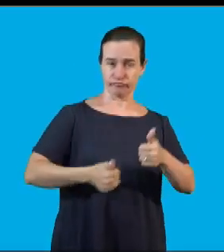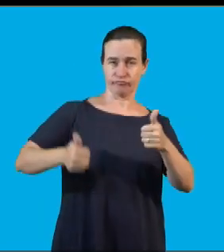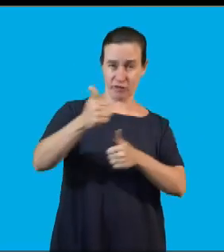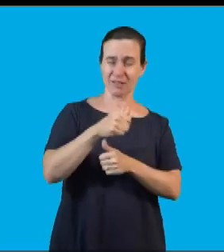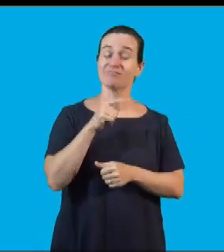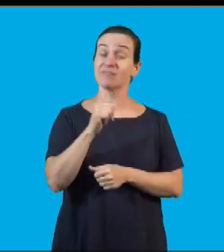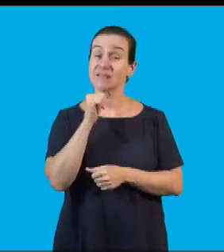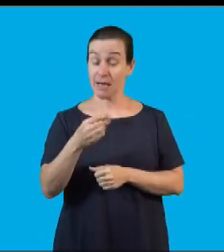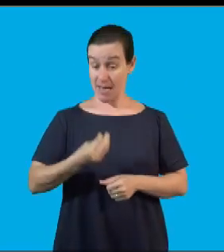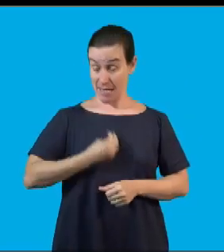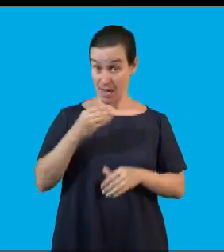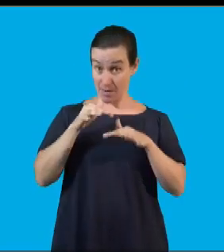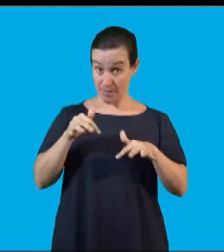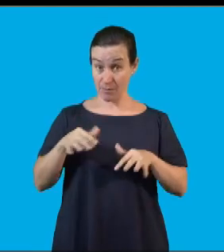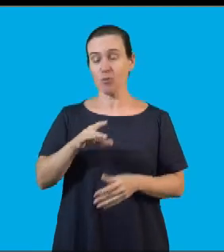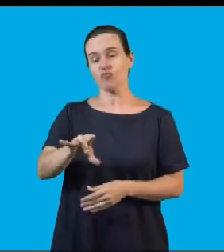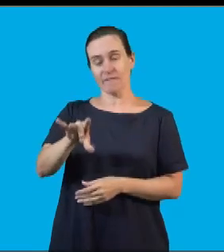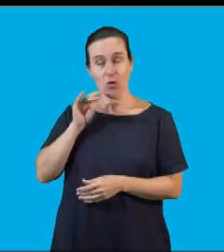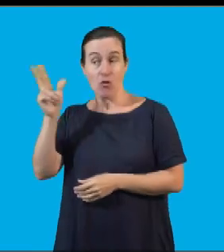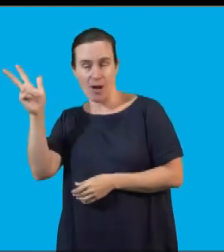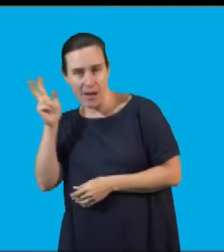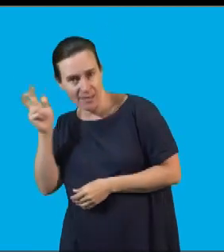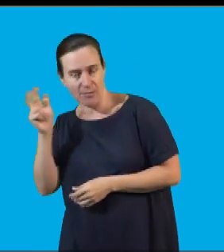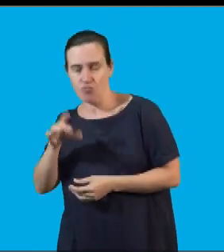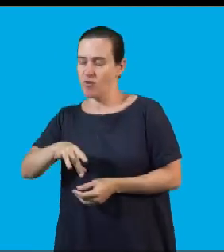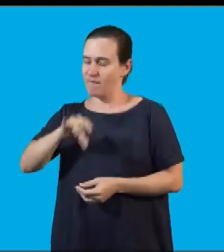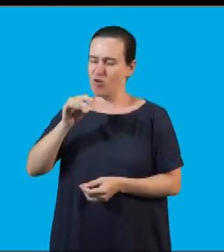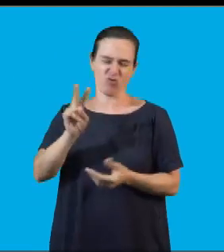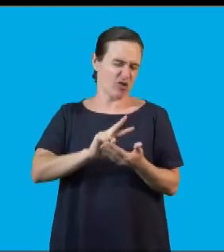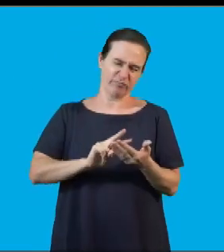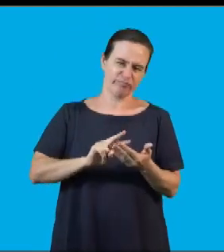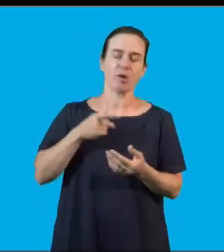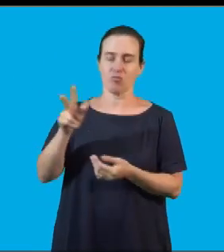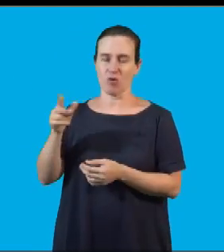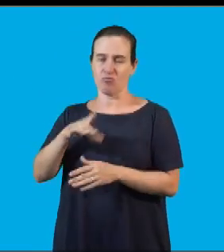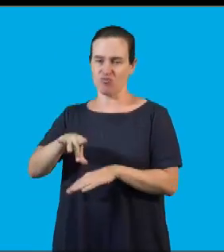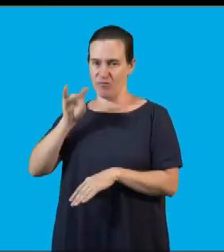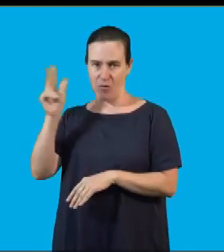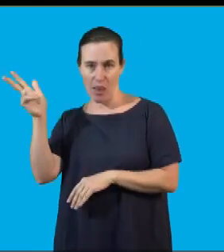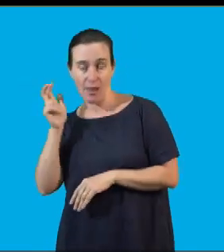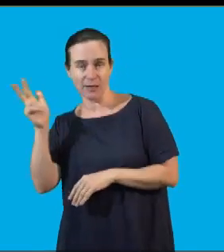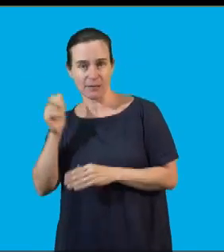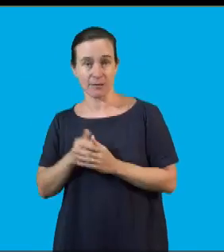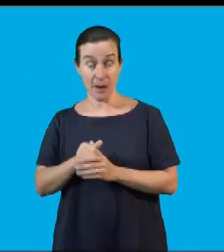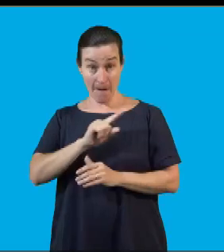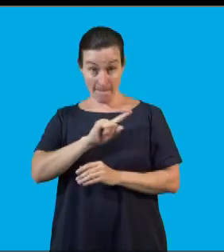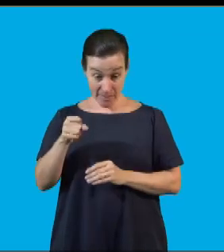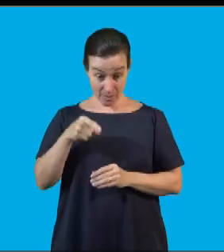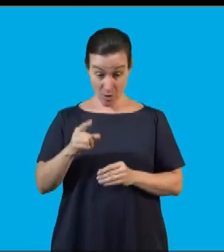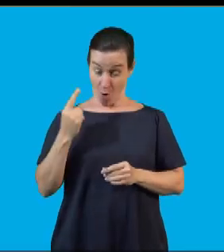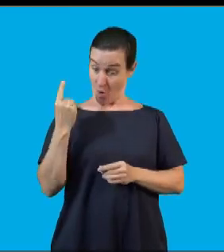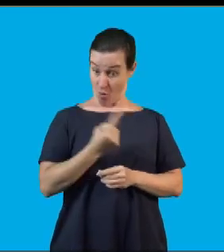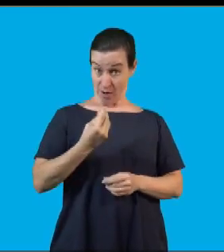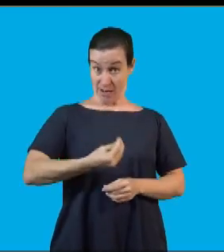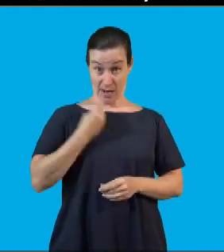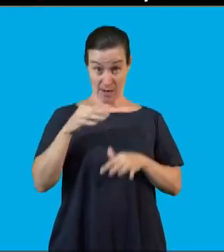which concluded that younger people preferred listening to reading. However, this phenomenon is not restricted